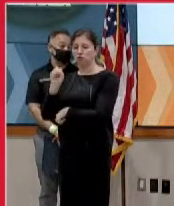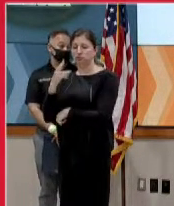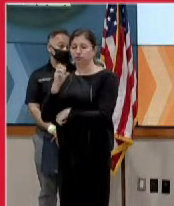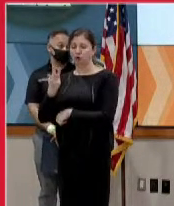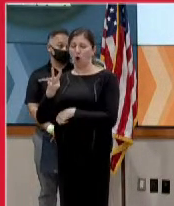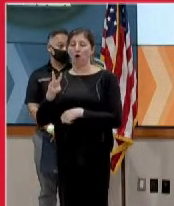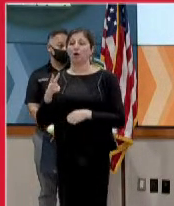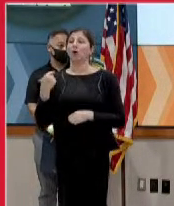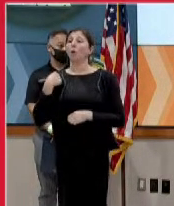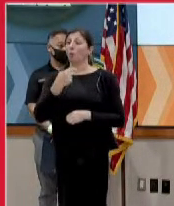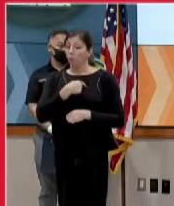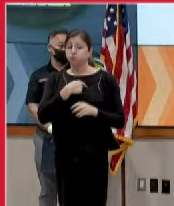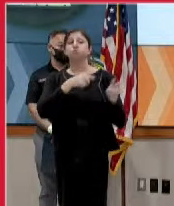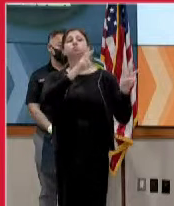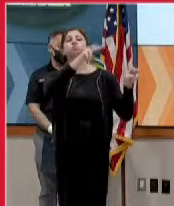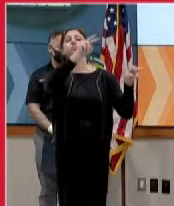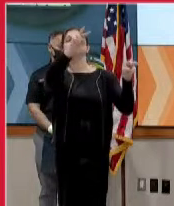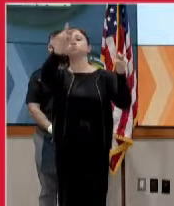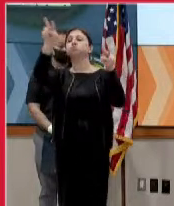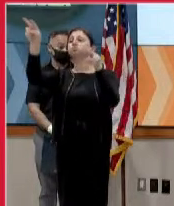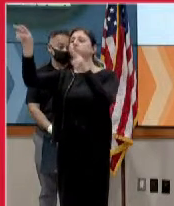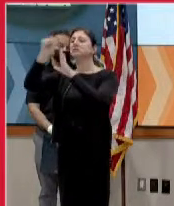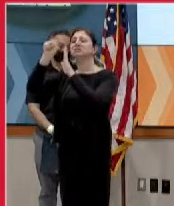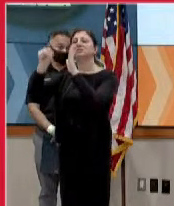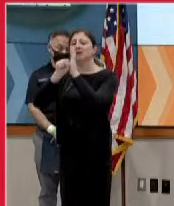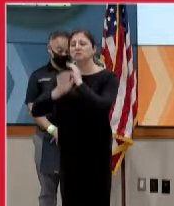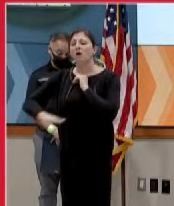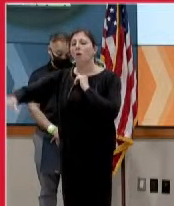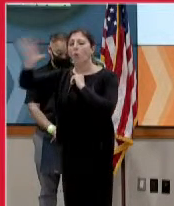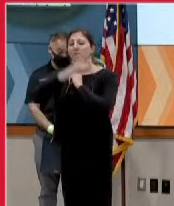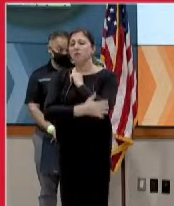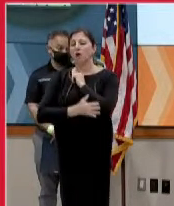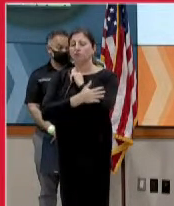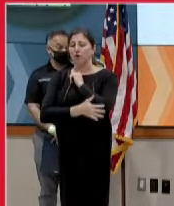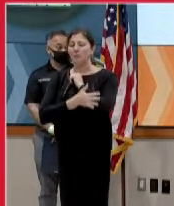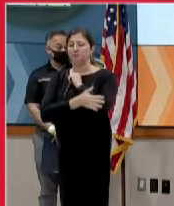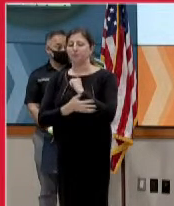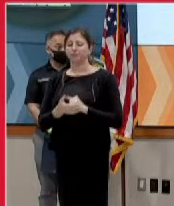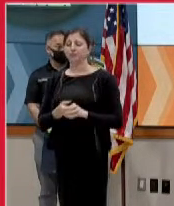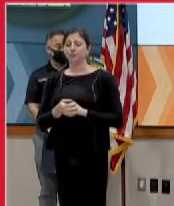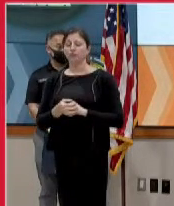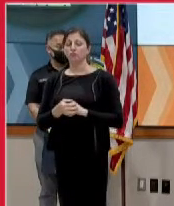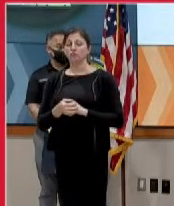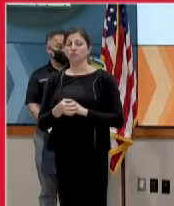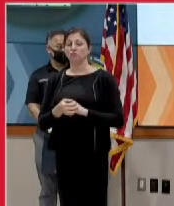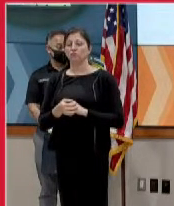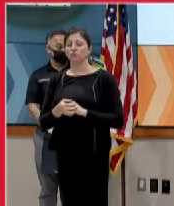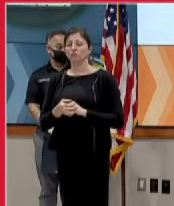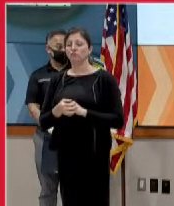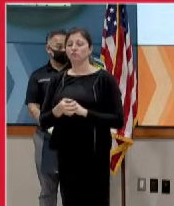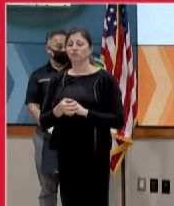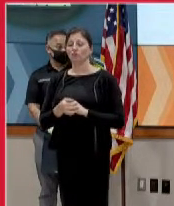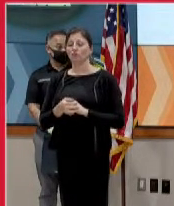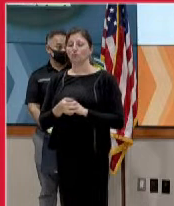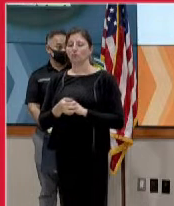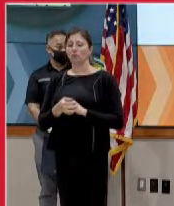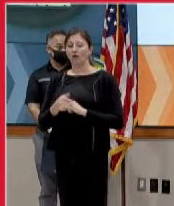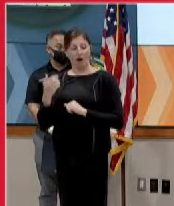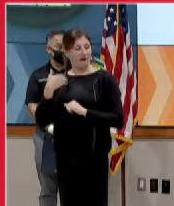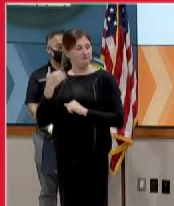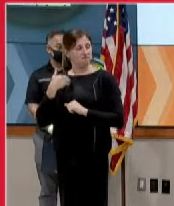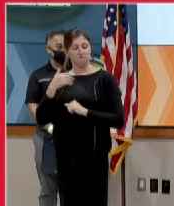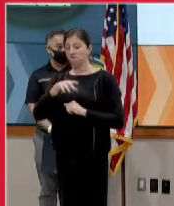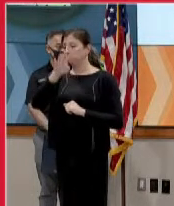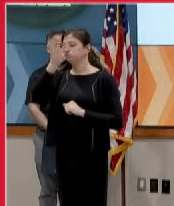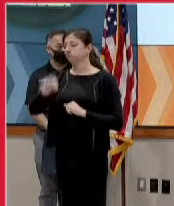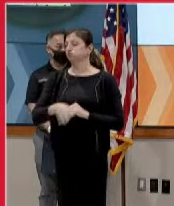have looked at states all over the country. And so when you look at it, and I have these